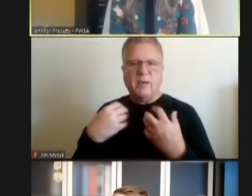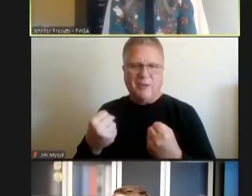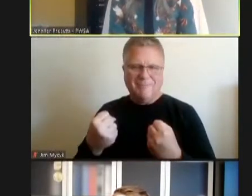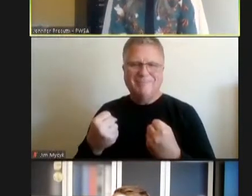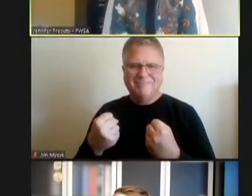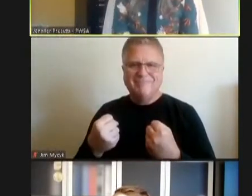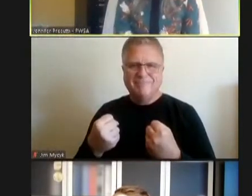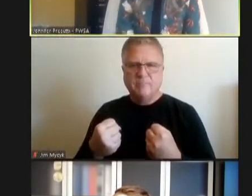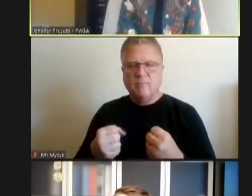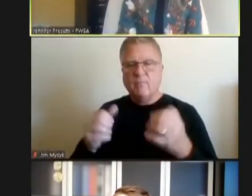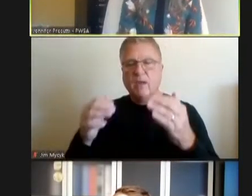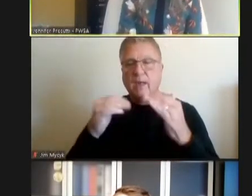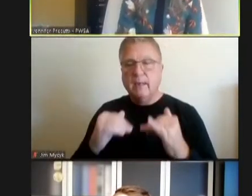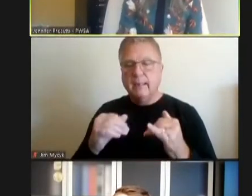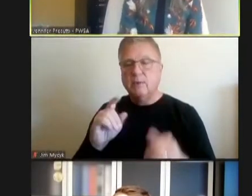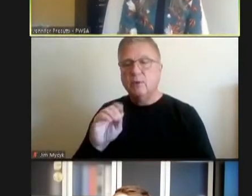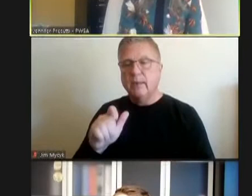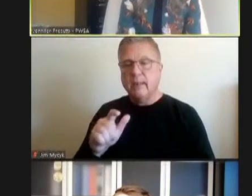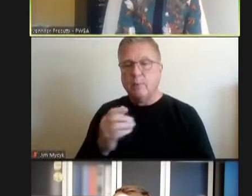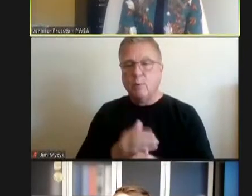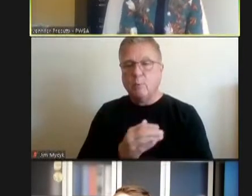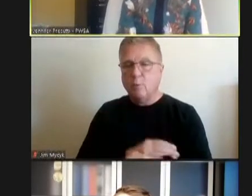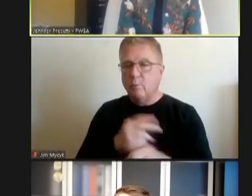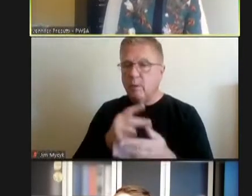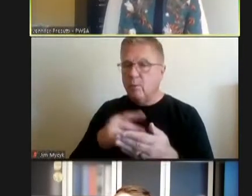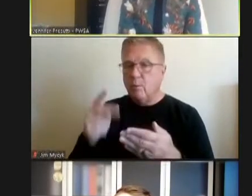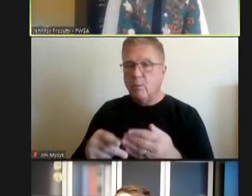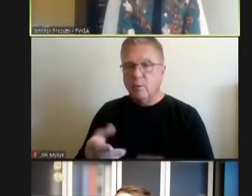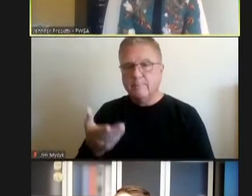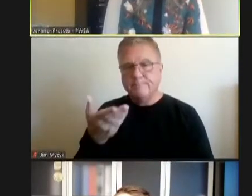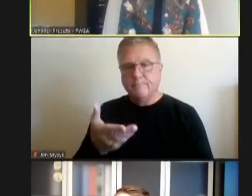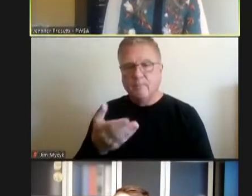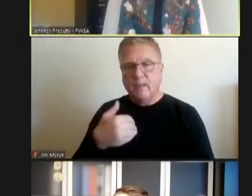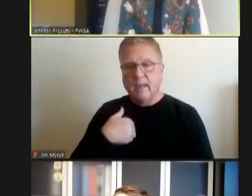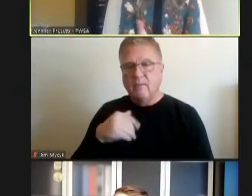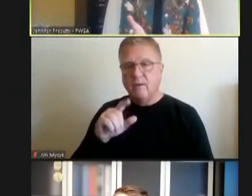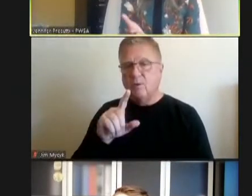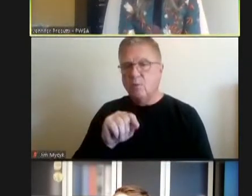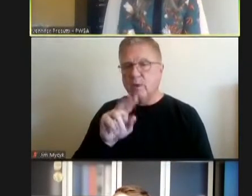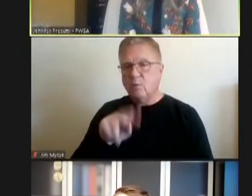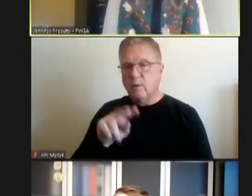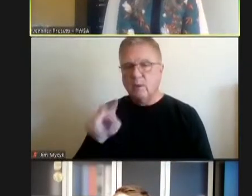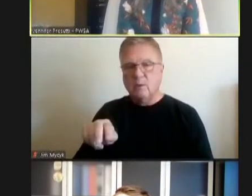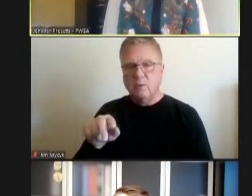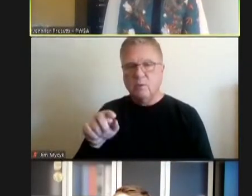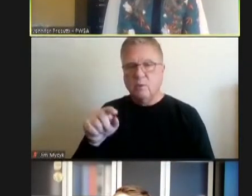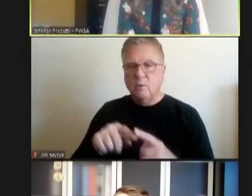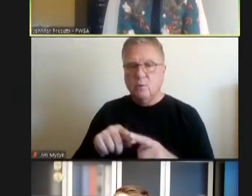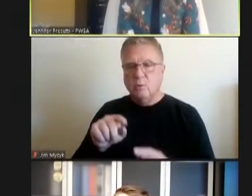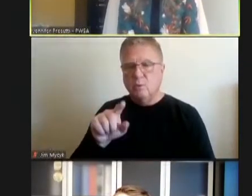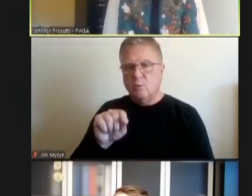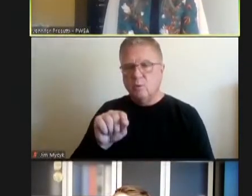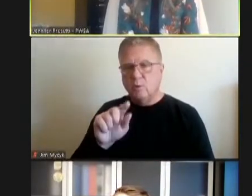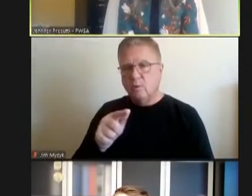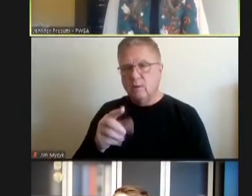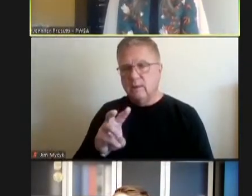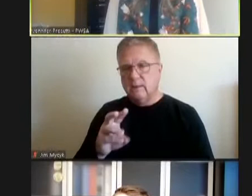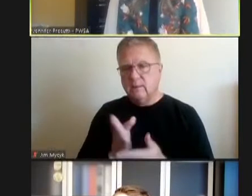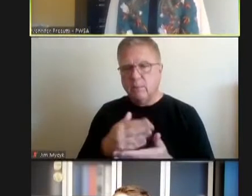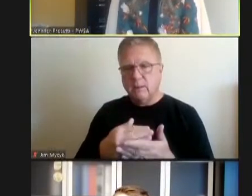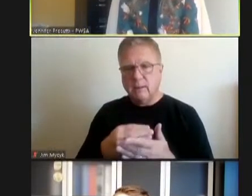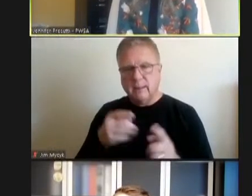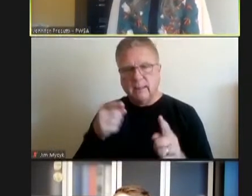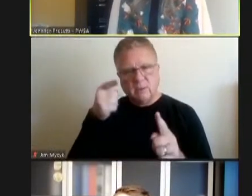We'll move next to the capital improvement program. So the 2022-2026 capital improvement program budget is our strategic